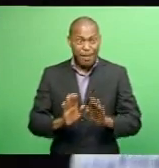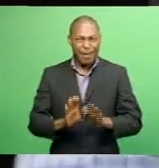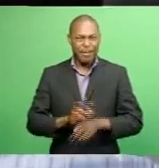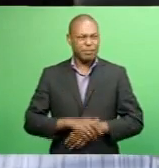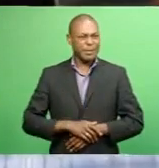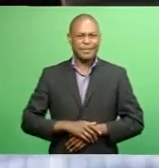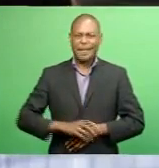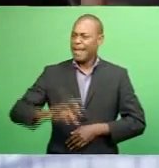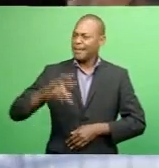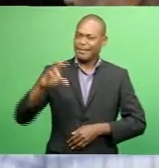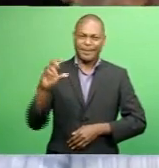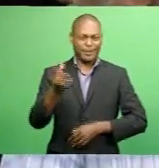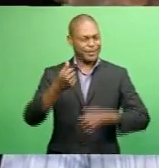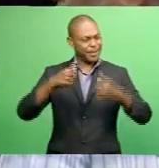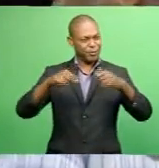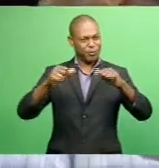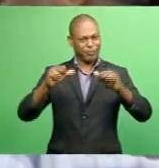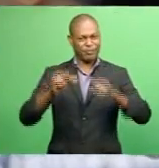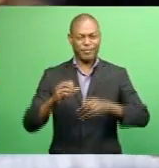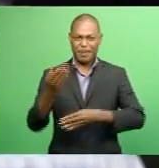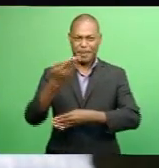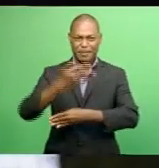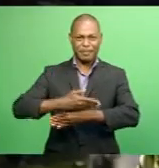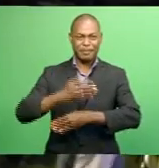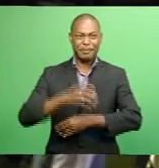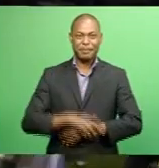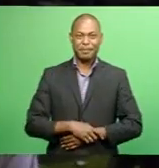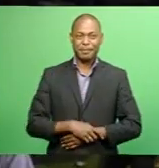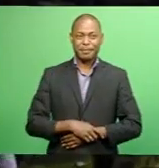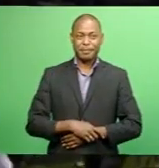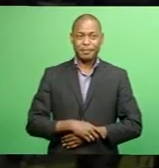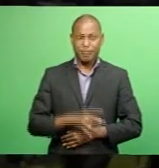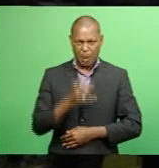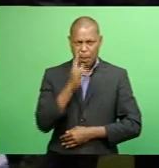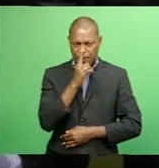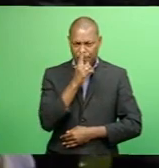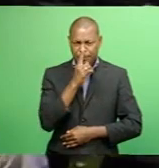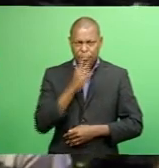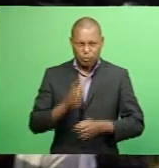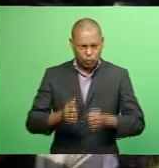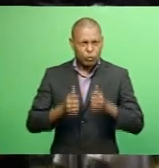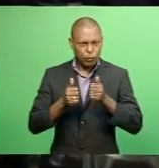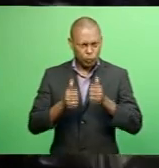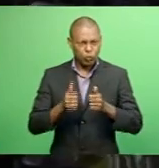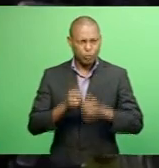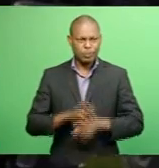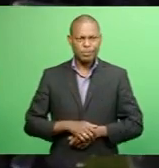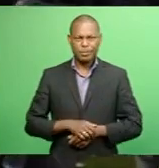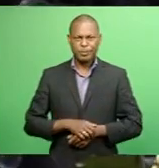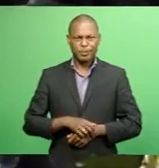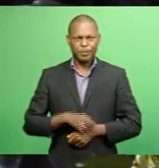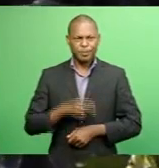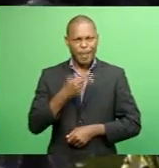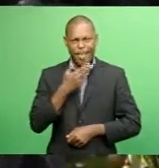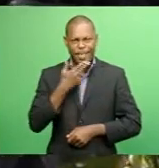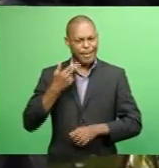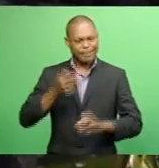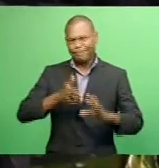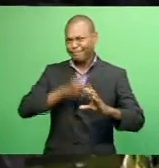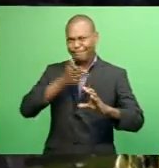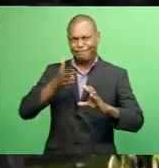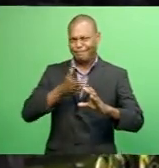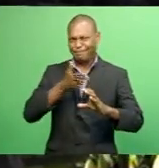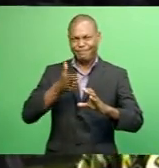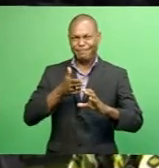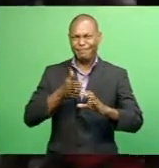a success. The crowd was really good, and it was nice coverage as overseas viewers responded